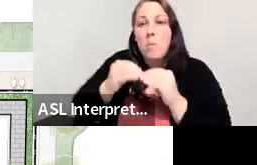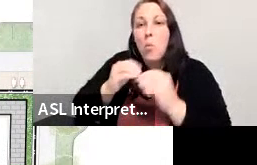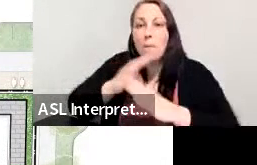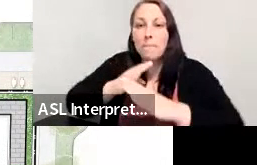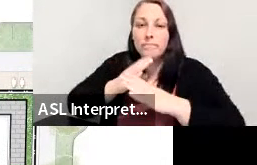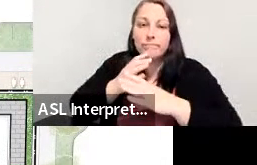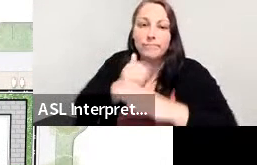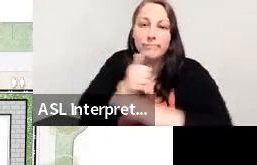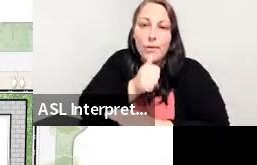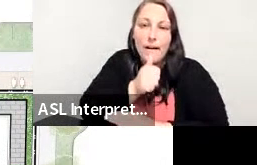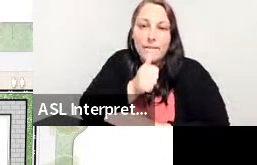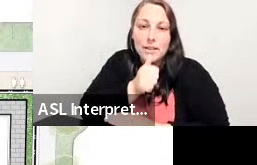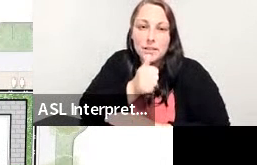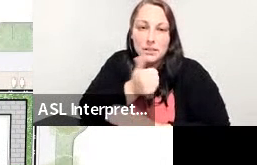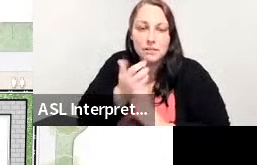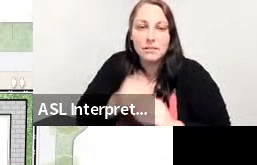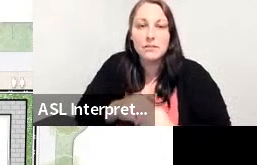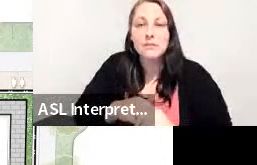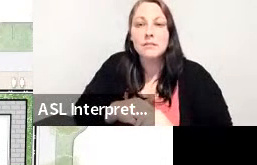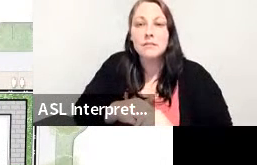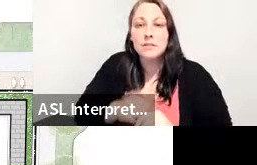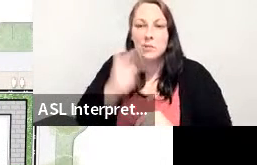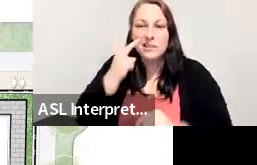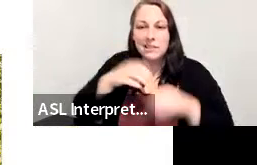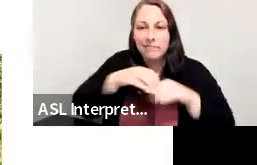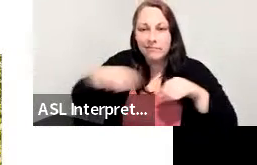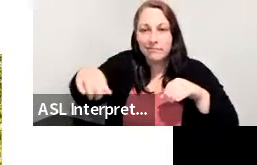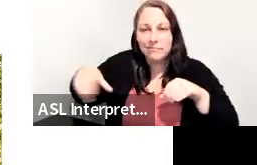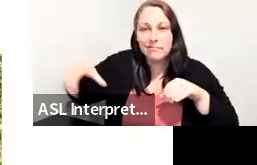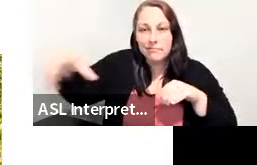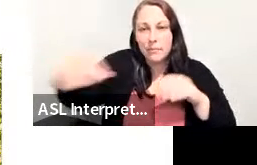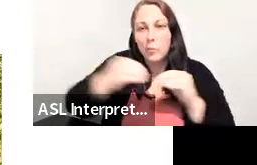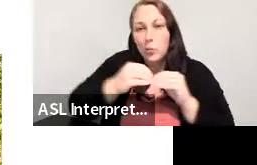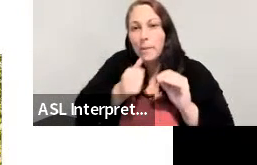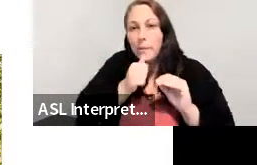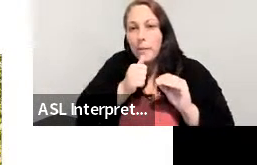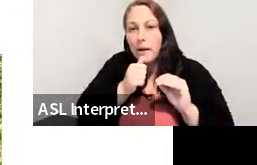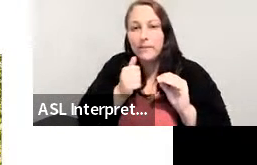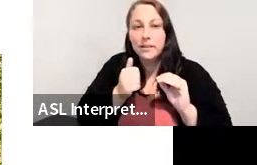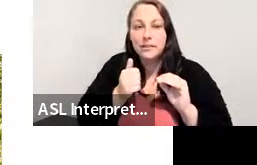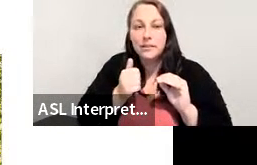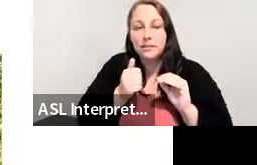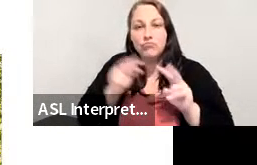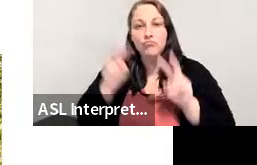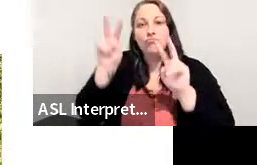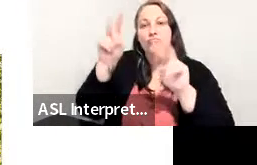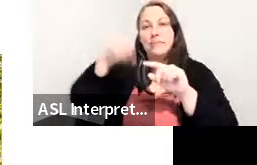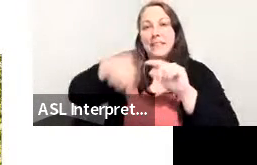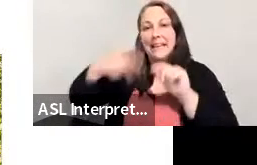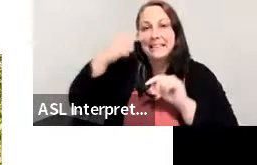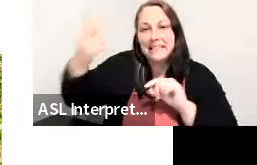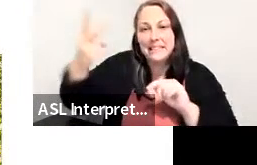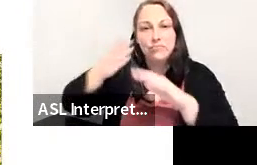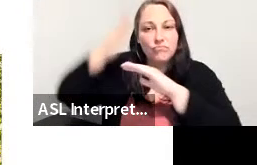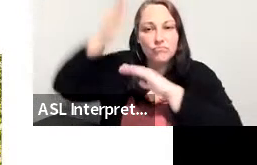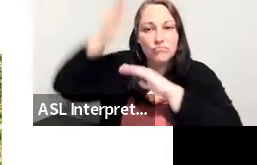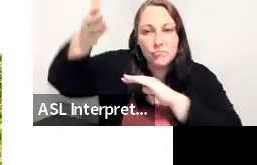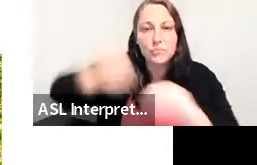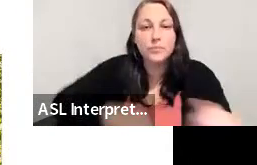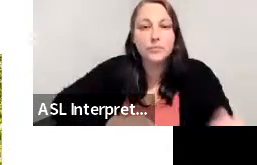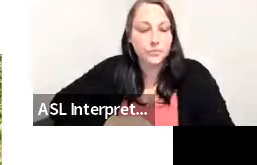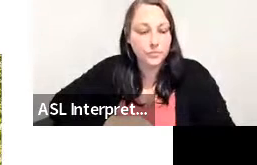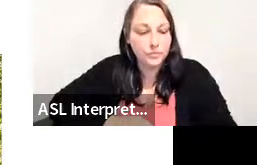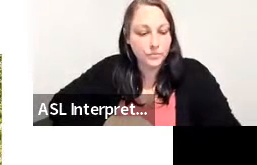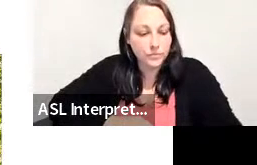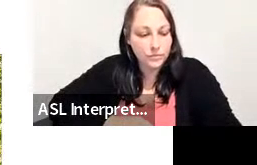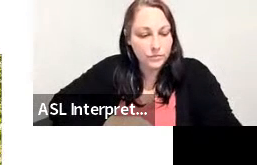as well. If we could jump to the next slide. I mean, I'll just jump over these and we can jump into the plaza